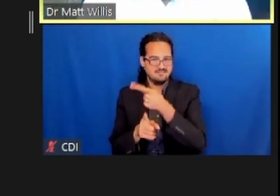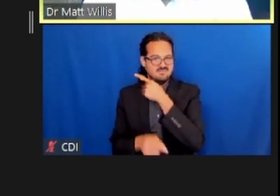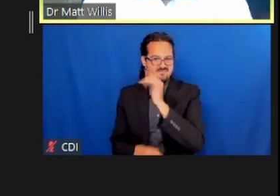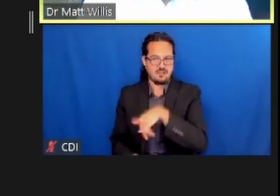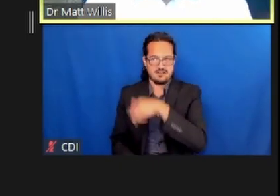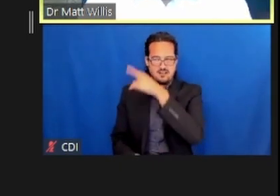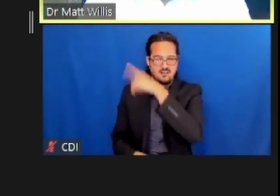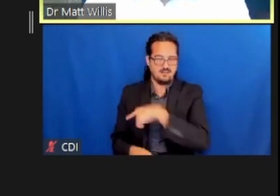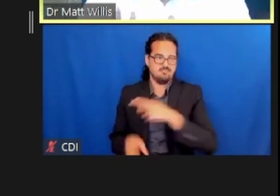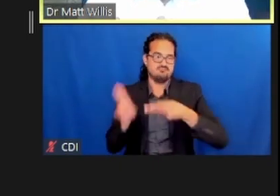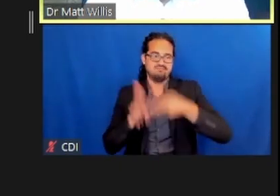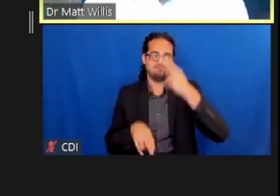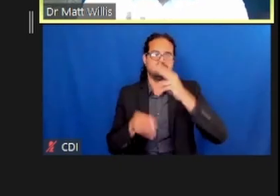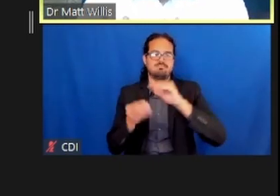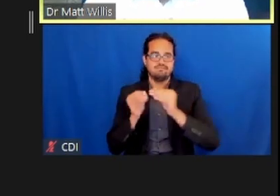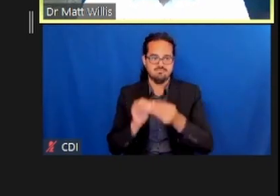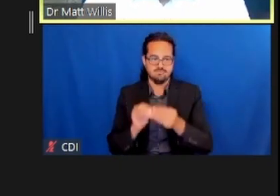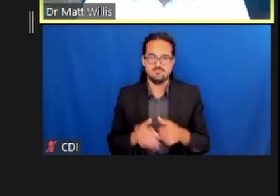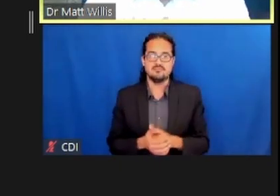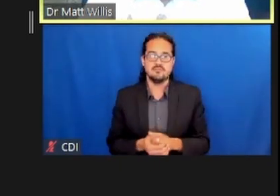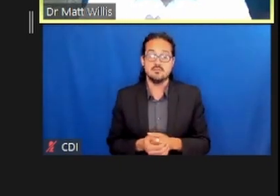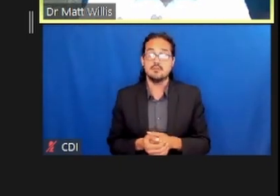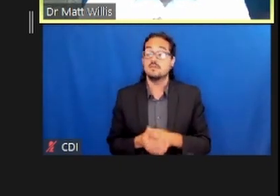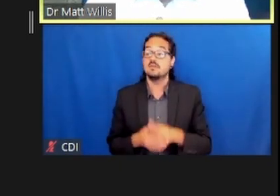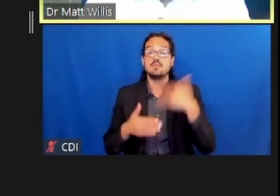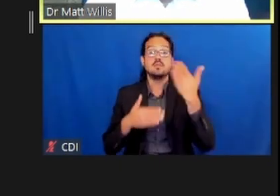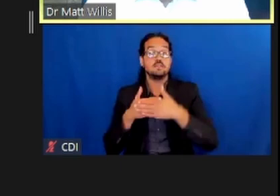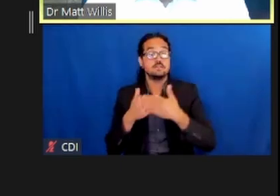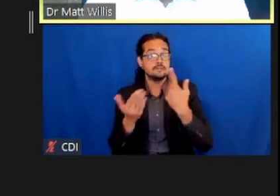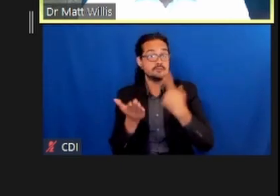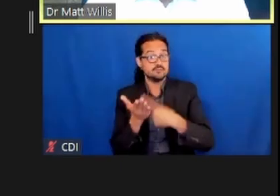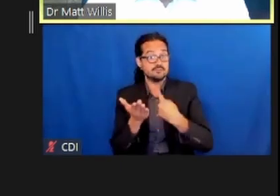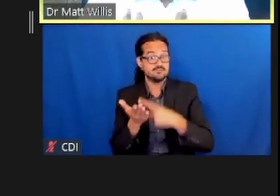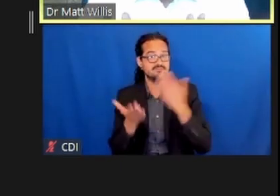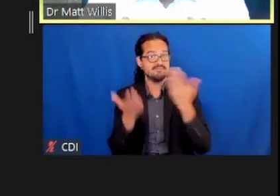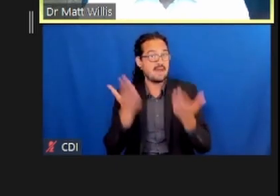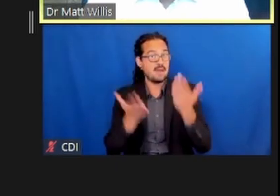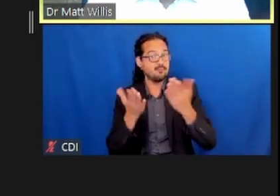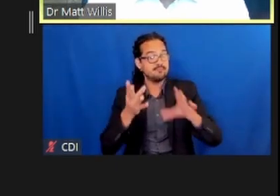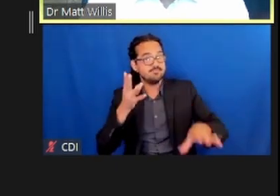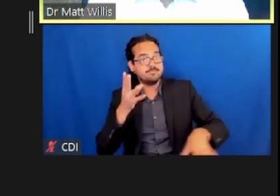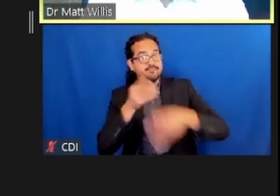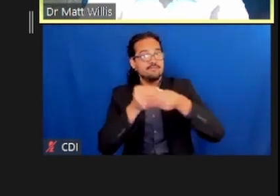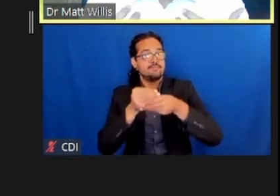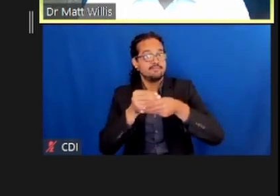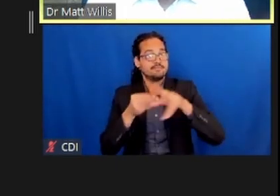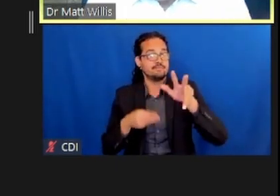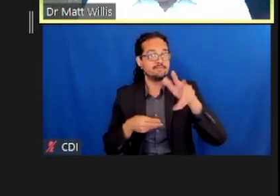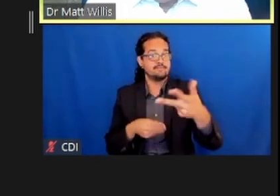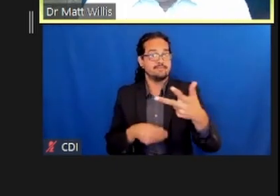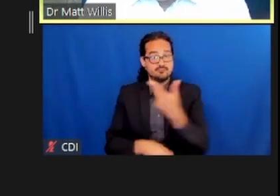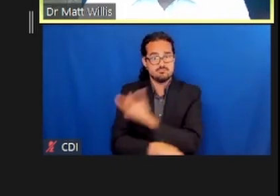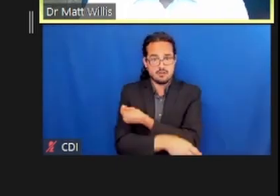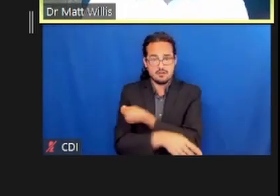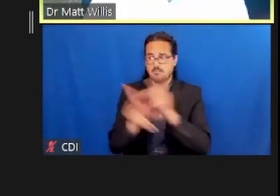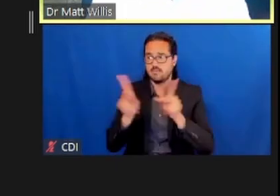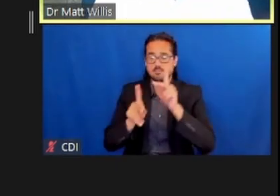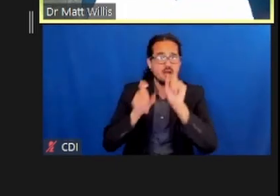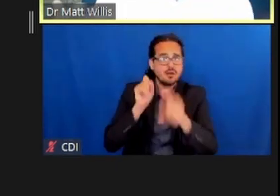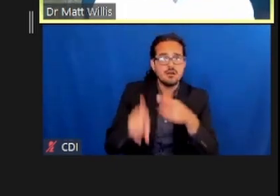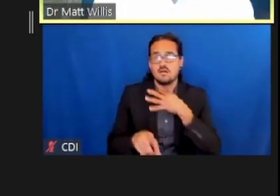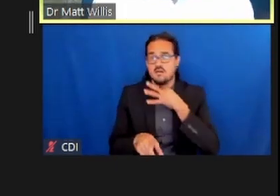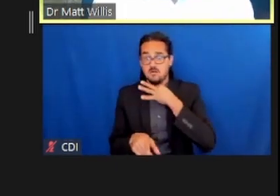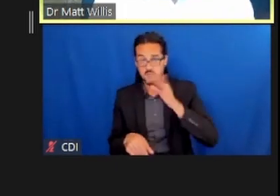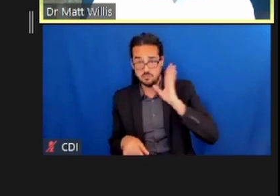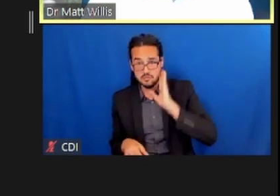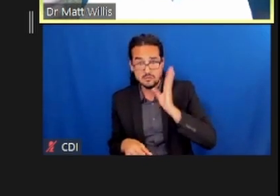What's next regarding boosters? We get a lot of questions about whether or not going to have booster shots. The answer is maybe,